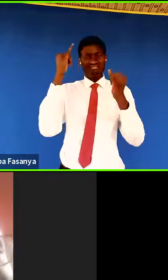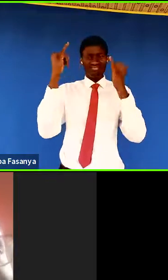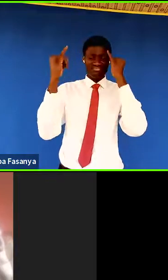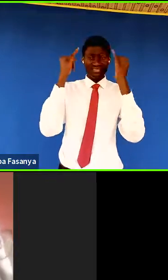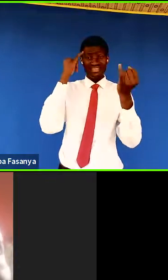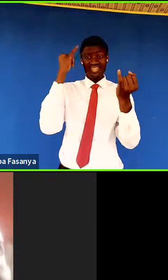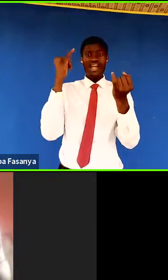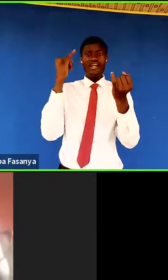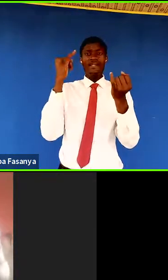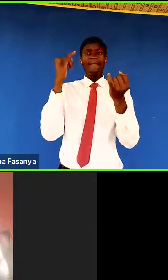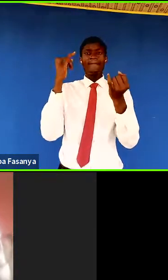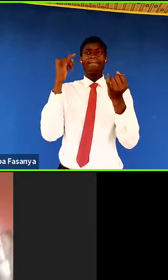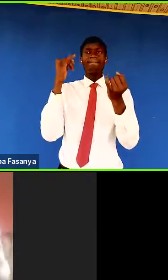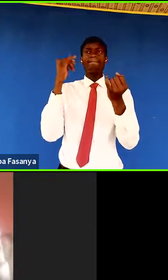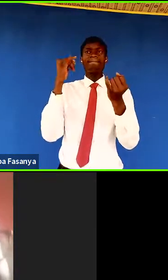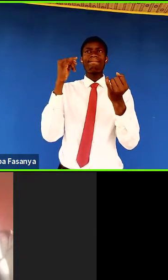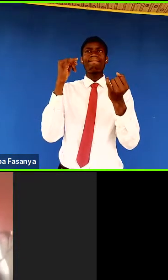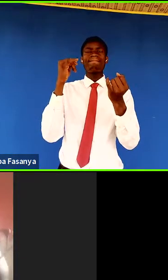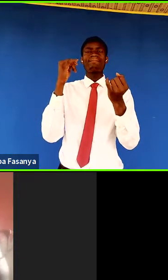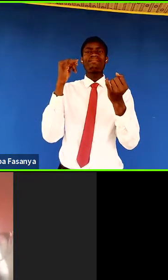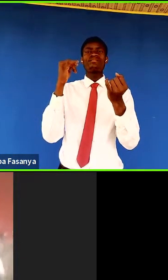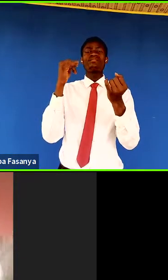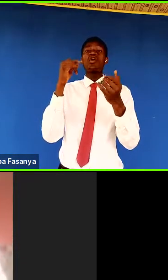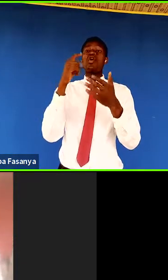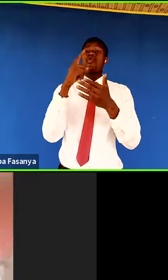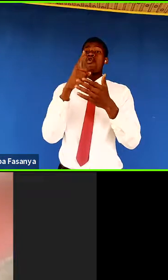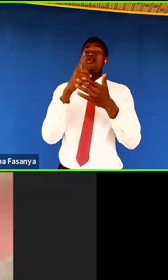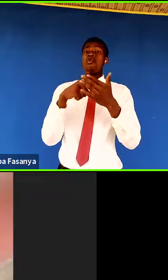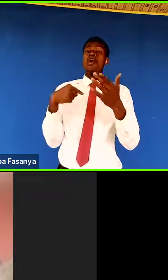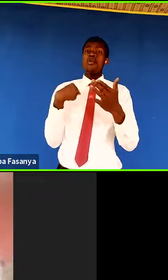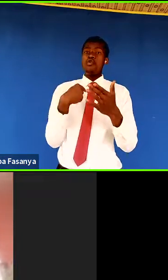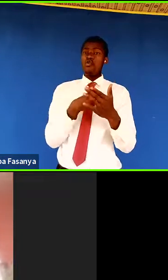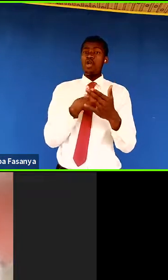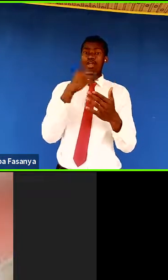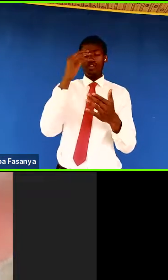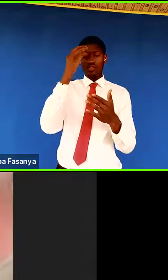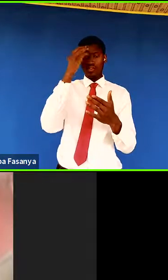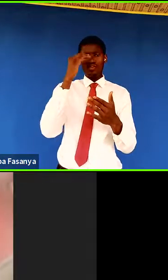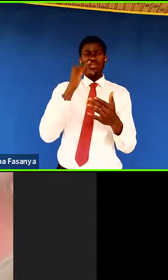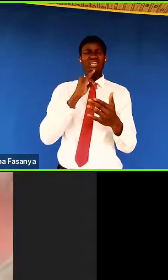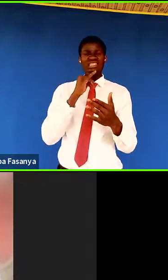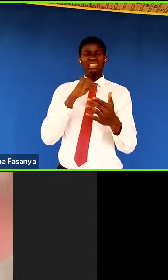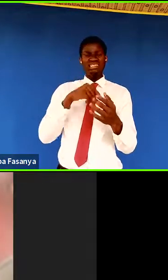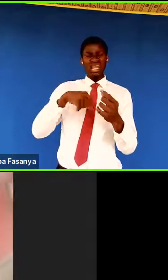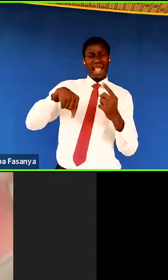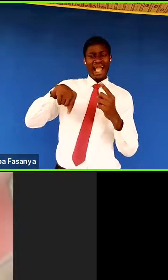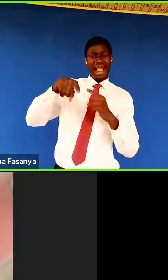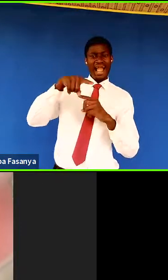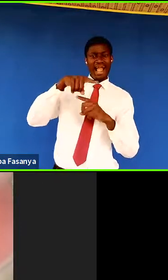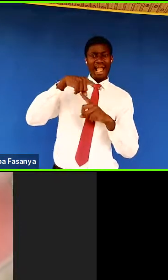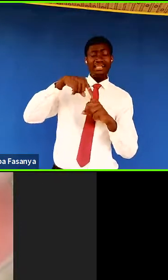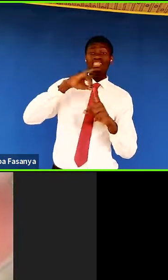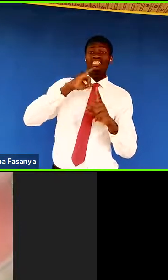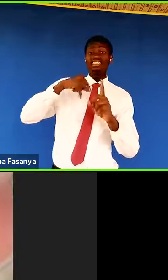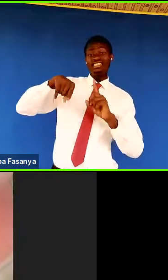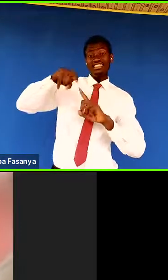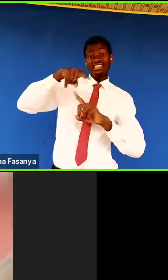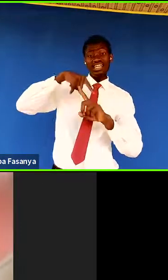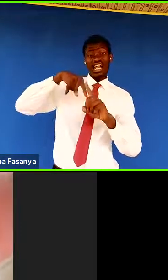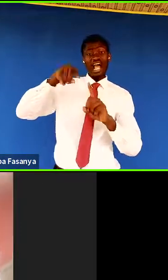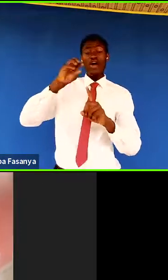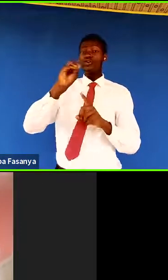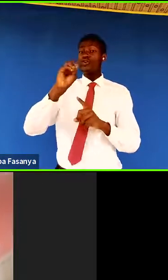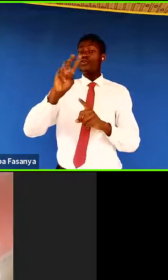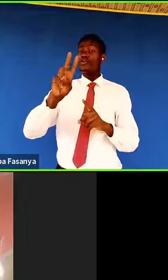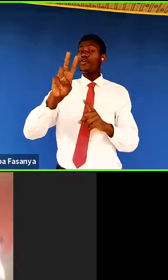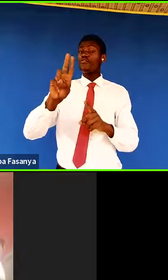just have is that, yeah. So what we know is the around ovulation time. Around ovulation time. So nobody knows the day